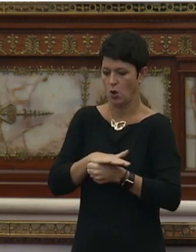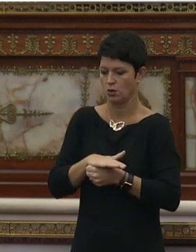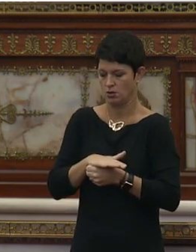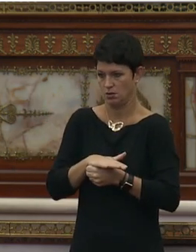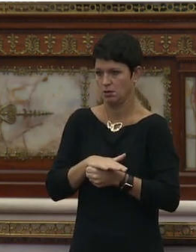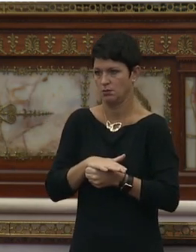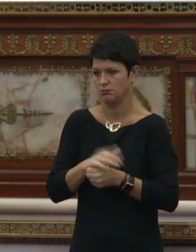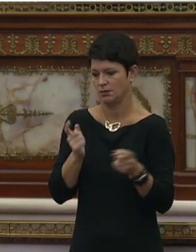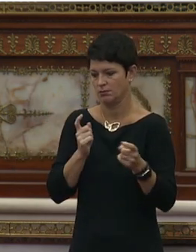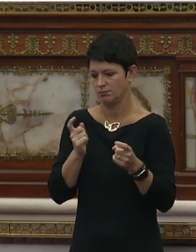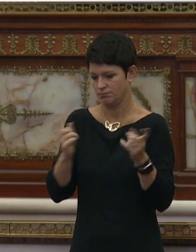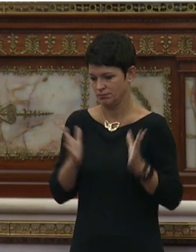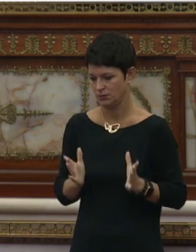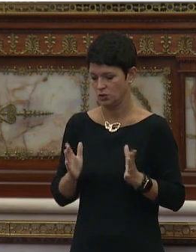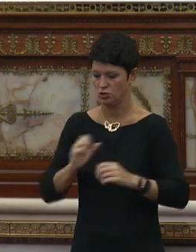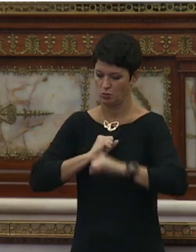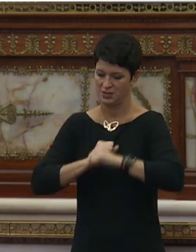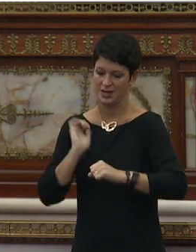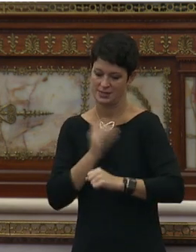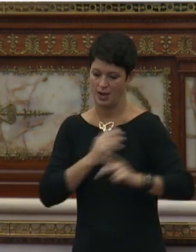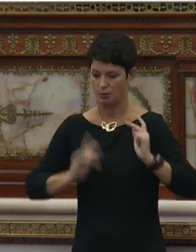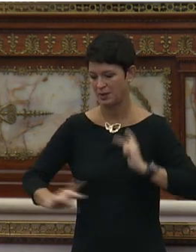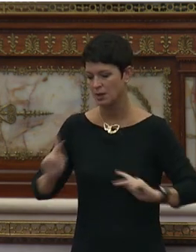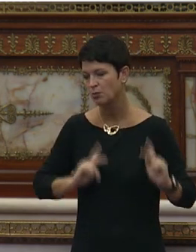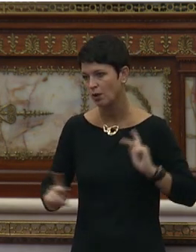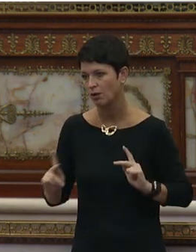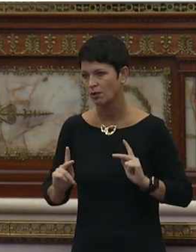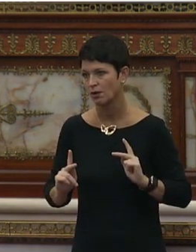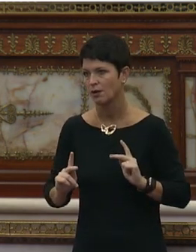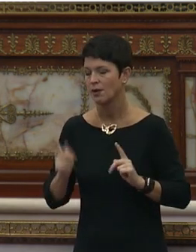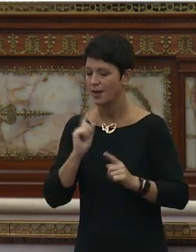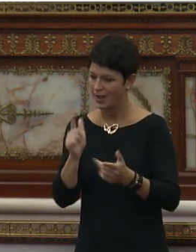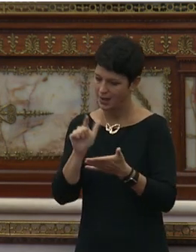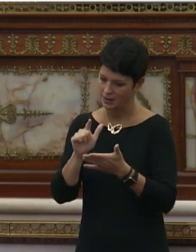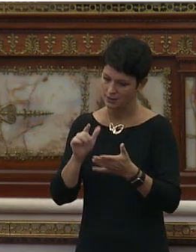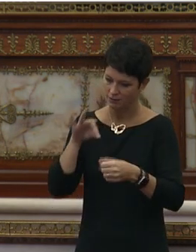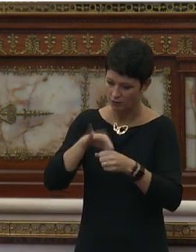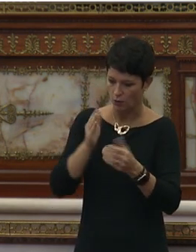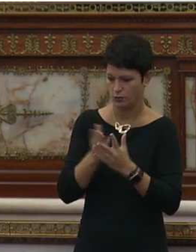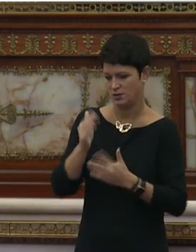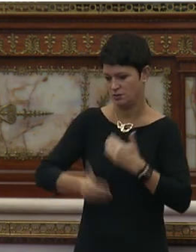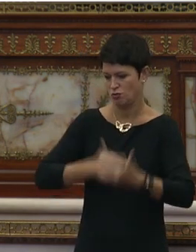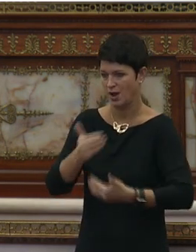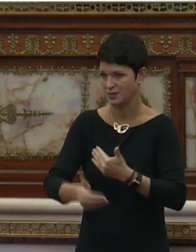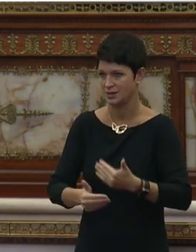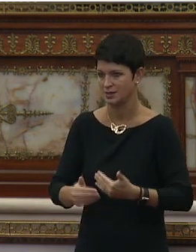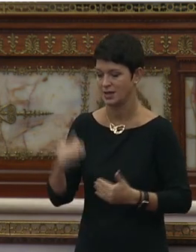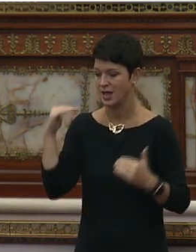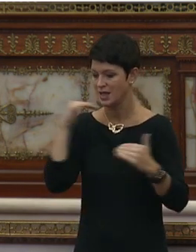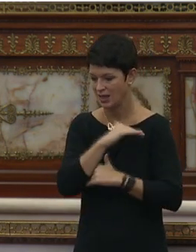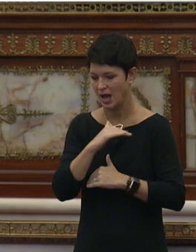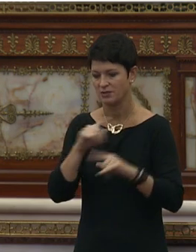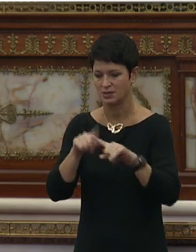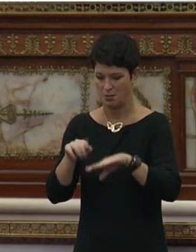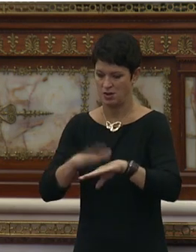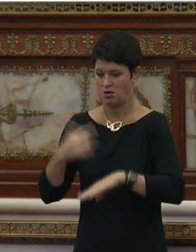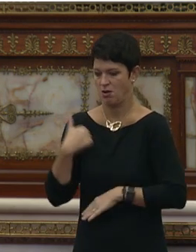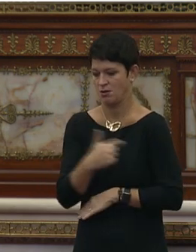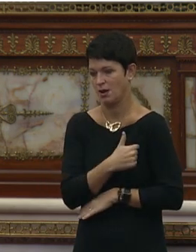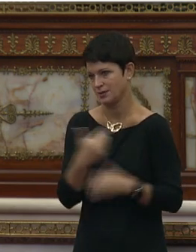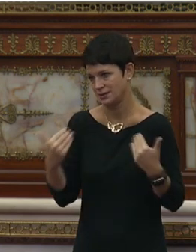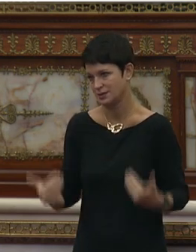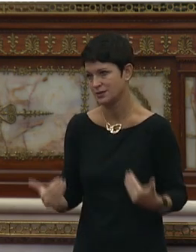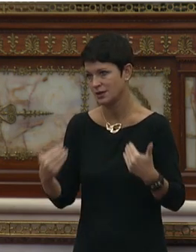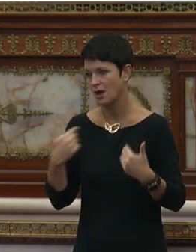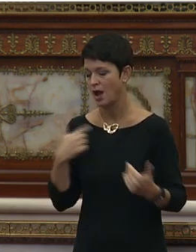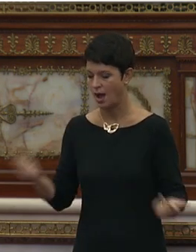us, to protect our constituents and legislate through this crisis. Lives are depending on it, and